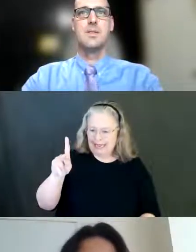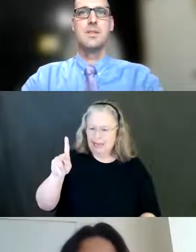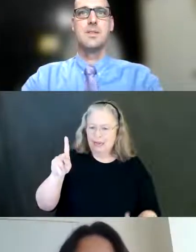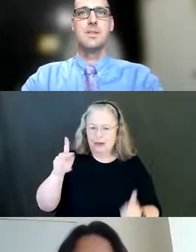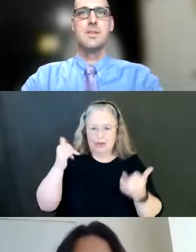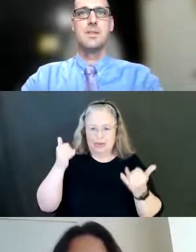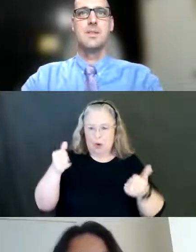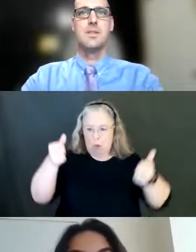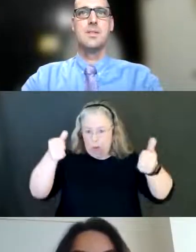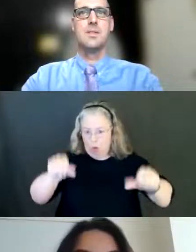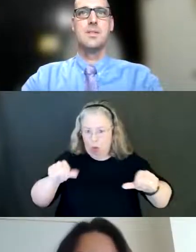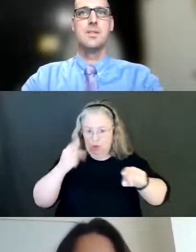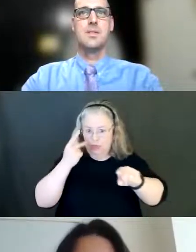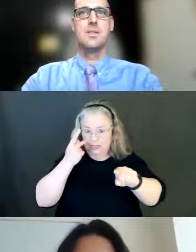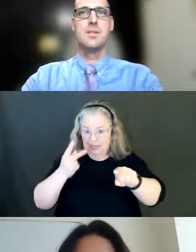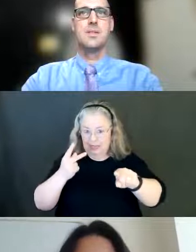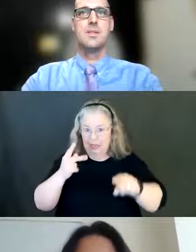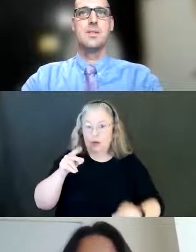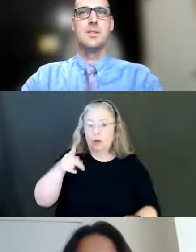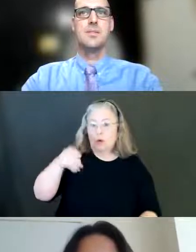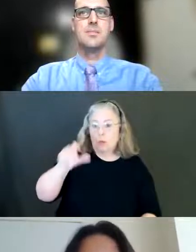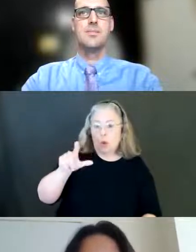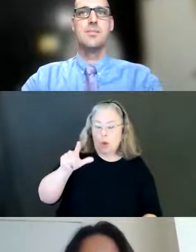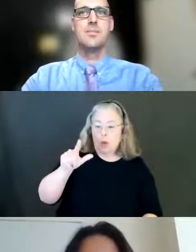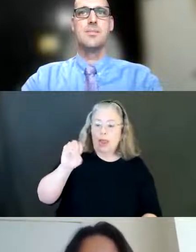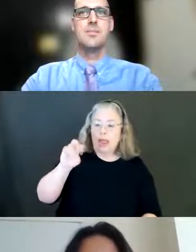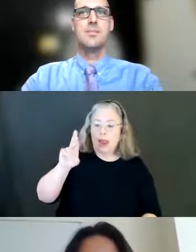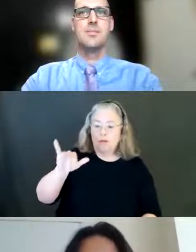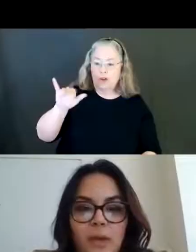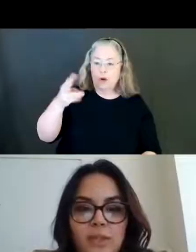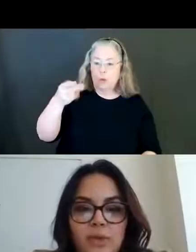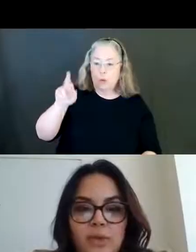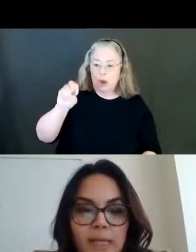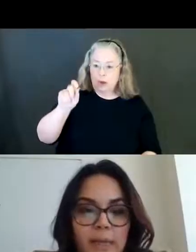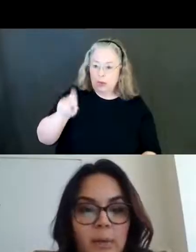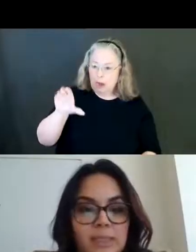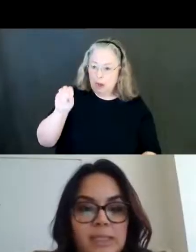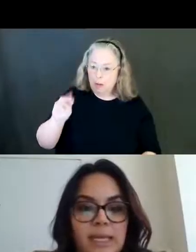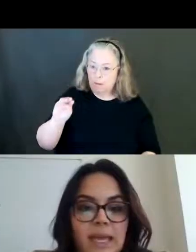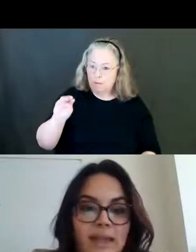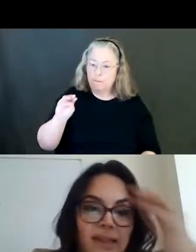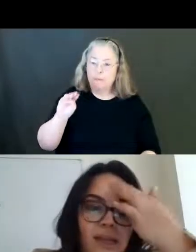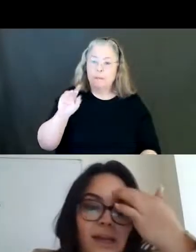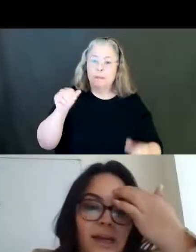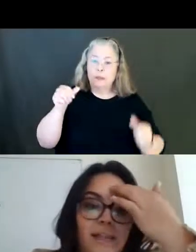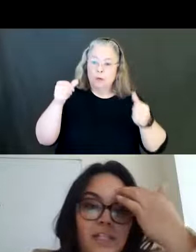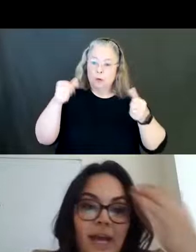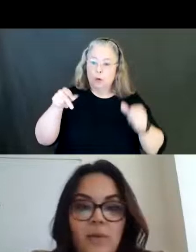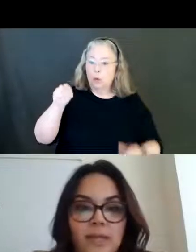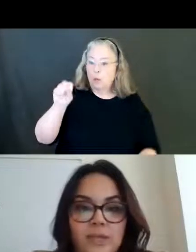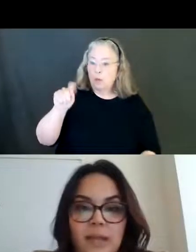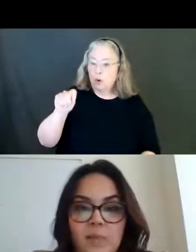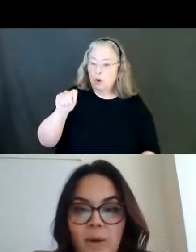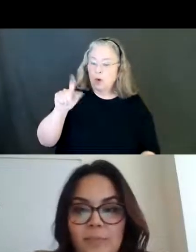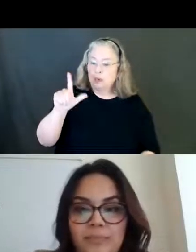currently posted at the moment, polleverywhere.com. And if we want to quickly post the link in the chat,